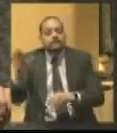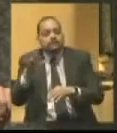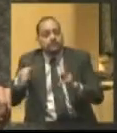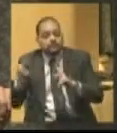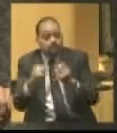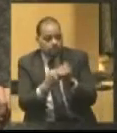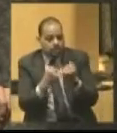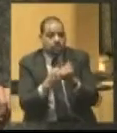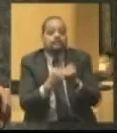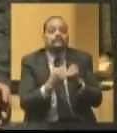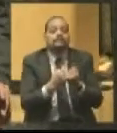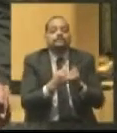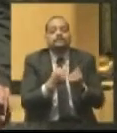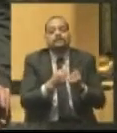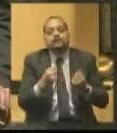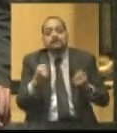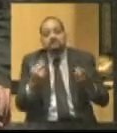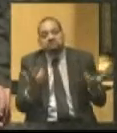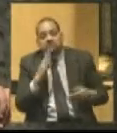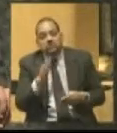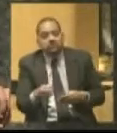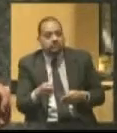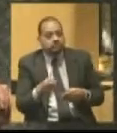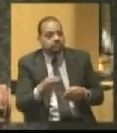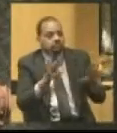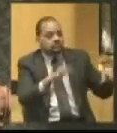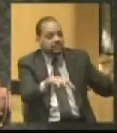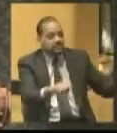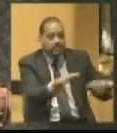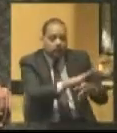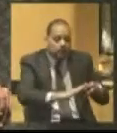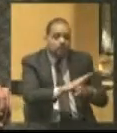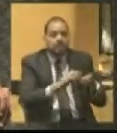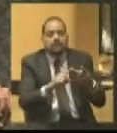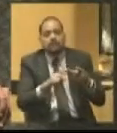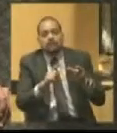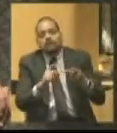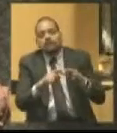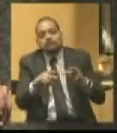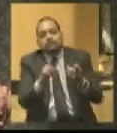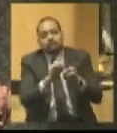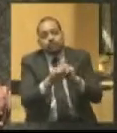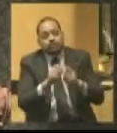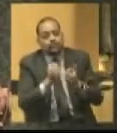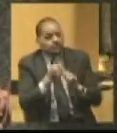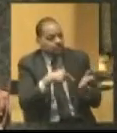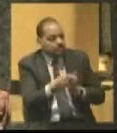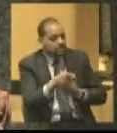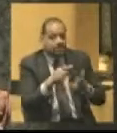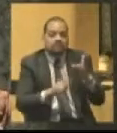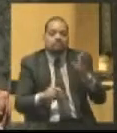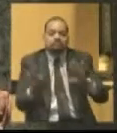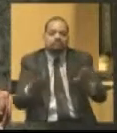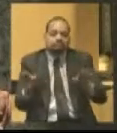to smash wage labor or redistribute the land, nor had they set out to abolish the various forms of discrimination that